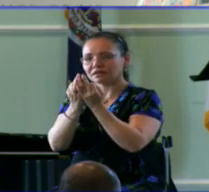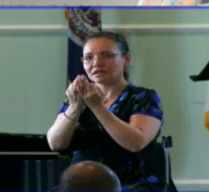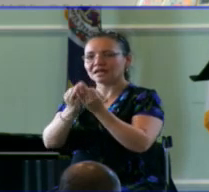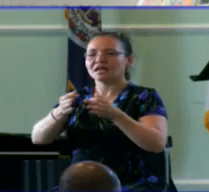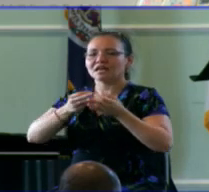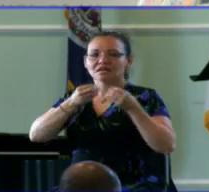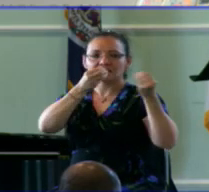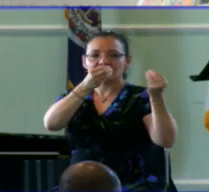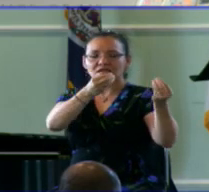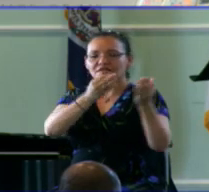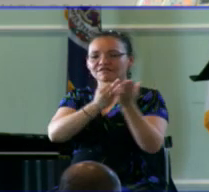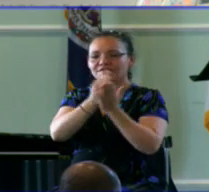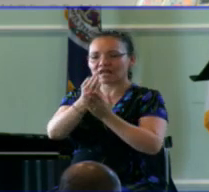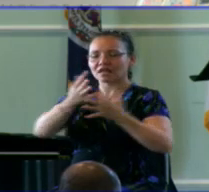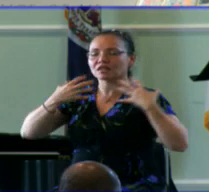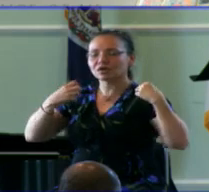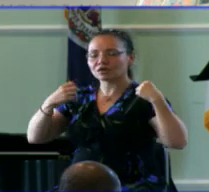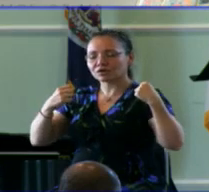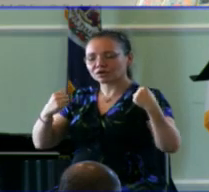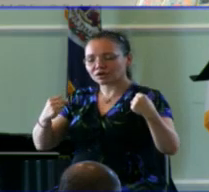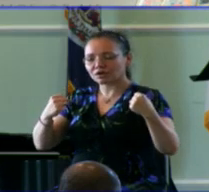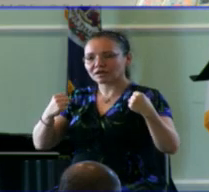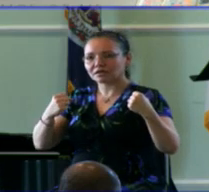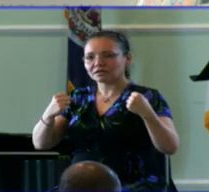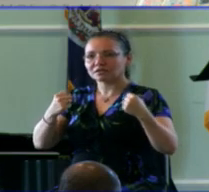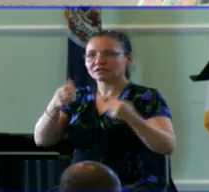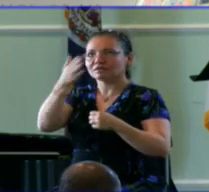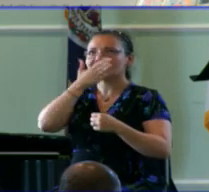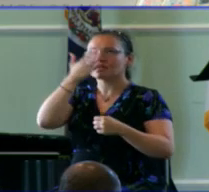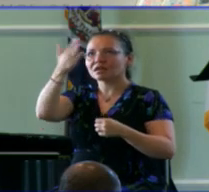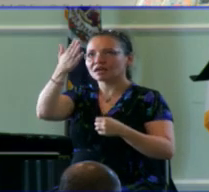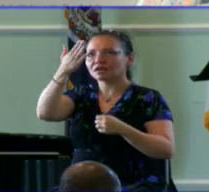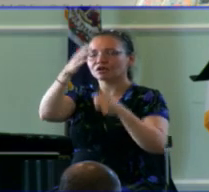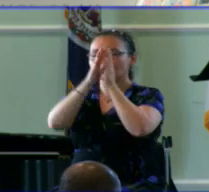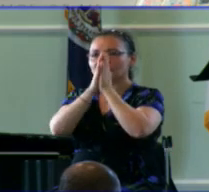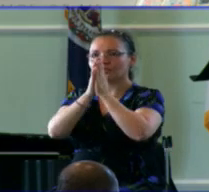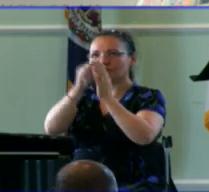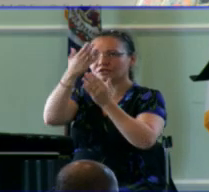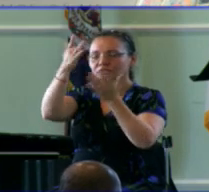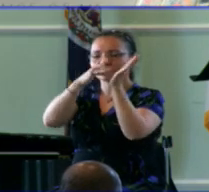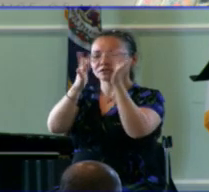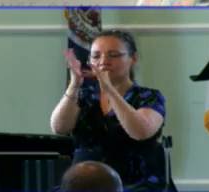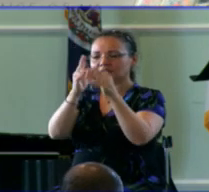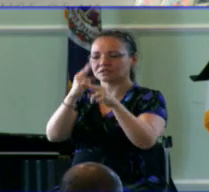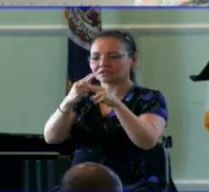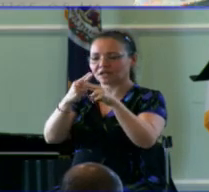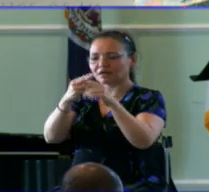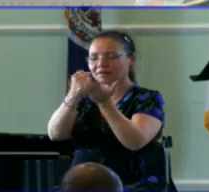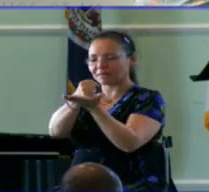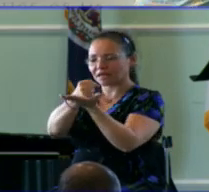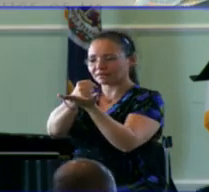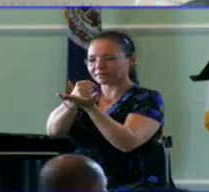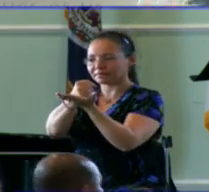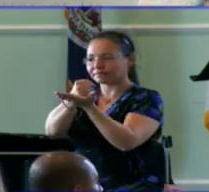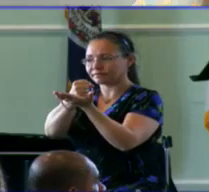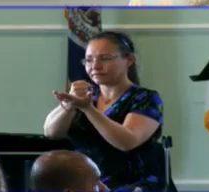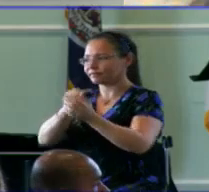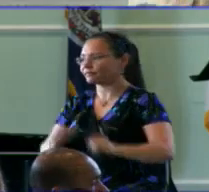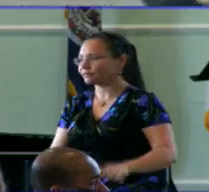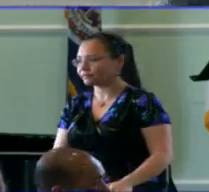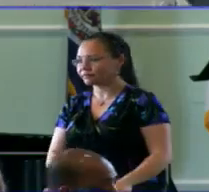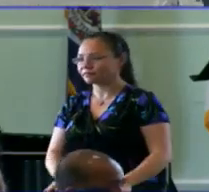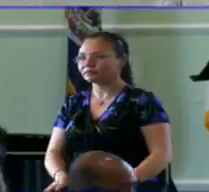Lord. We thank you and praise you in Jesus' name. Amen. Amen. Amen. Amen. Amen.